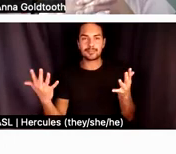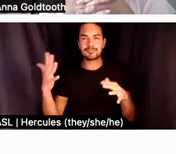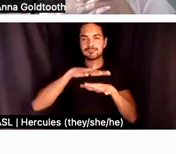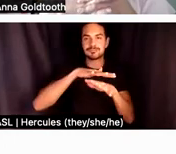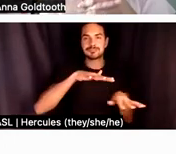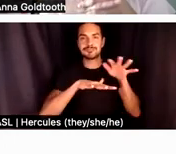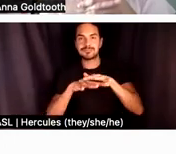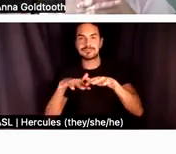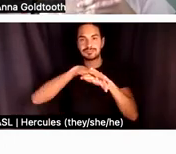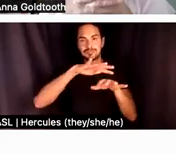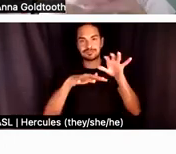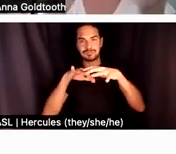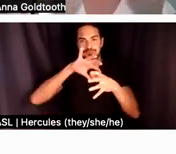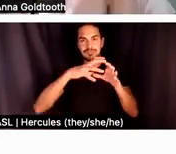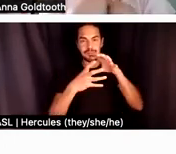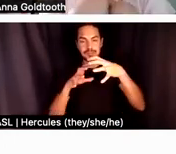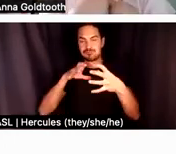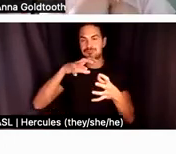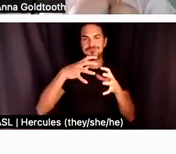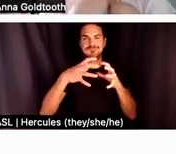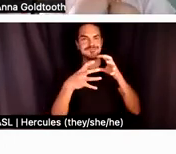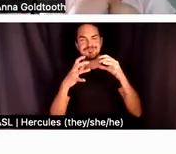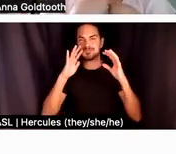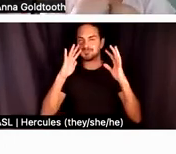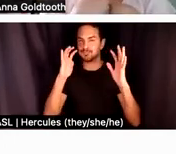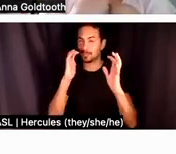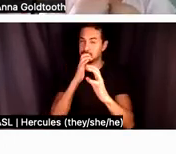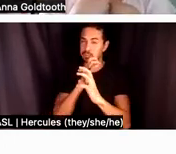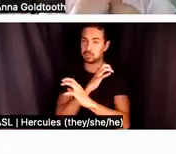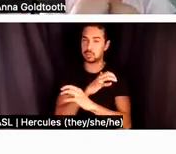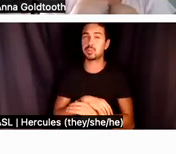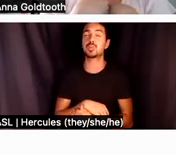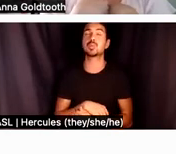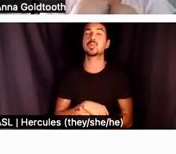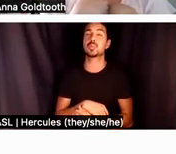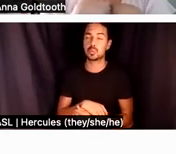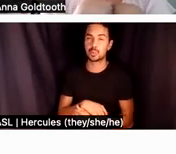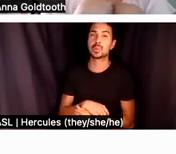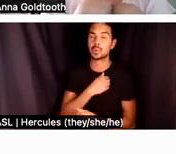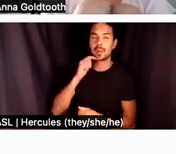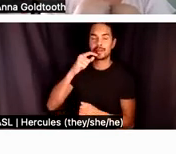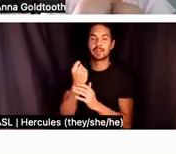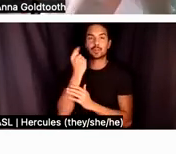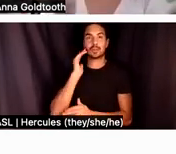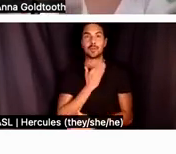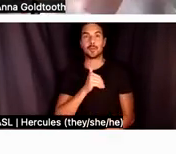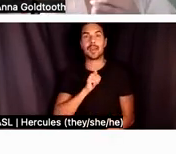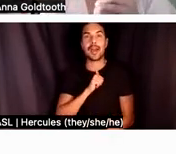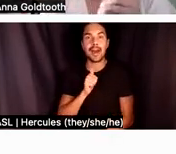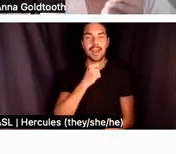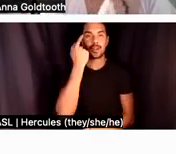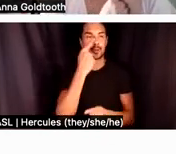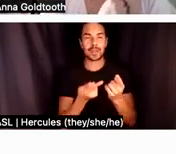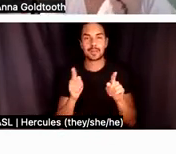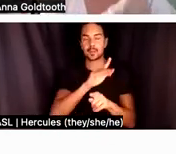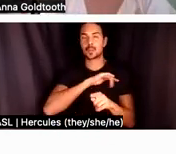our complexities, understand our own self, I feel like, I just feel like the stronger we'll be